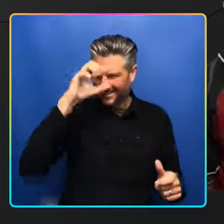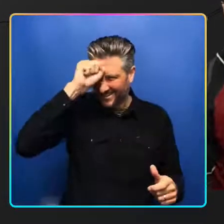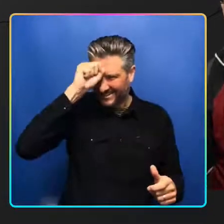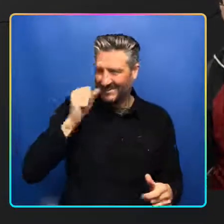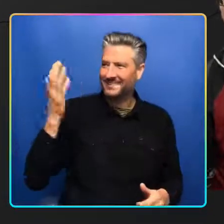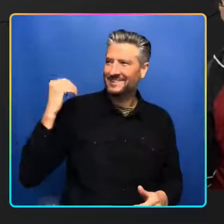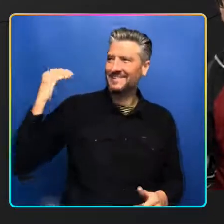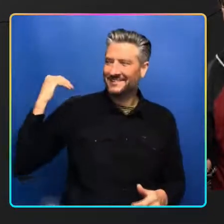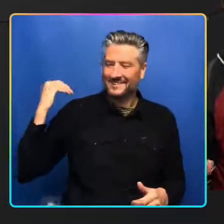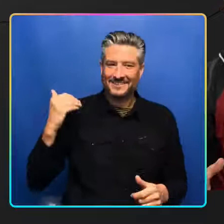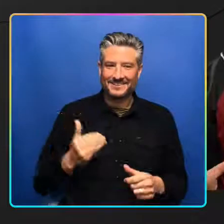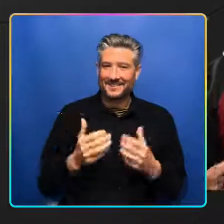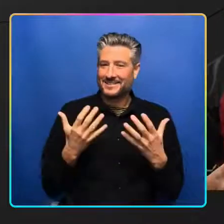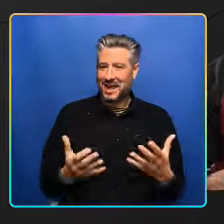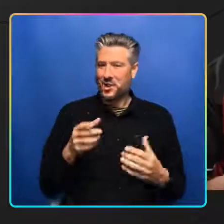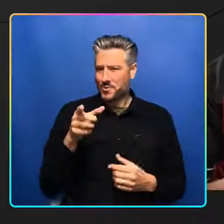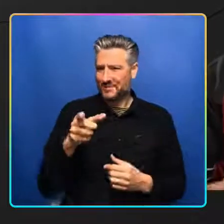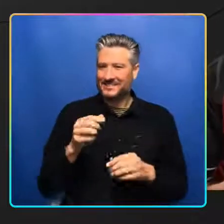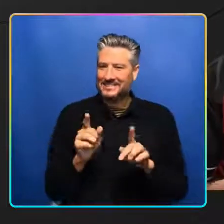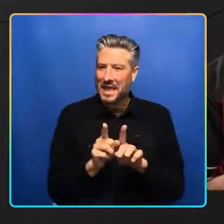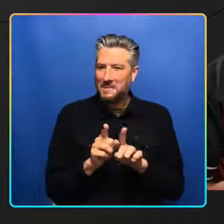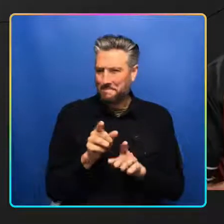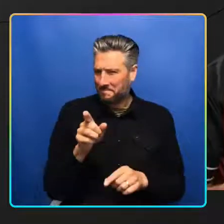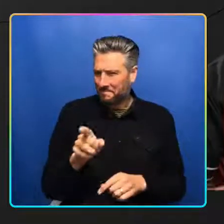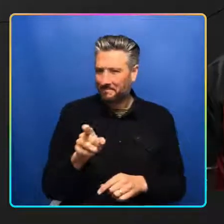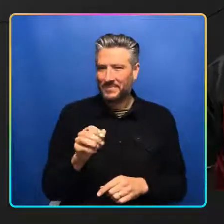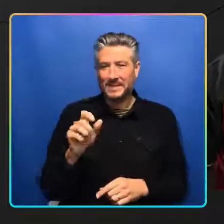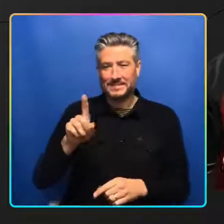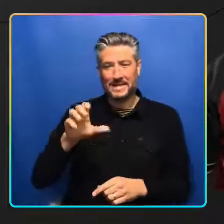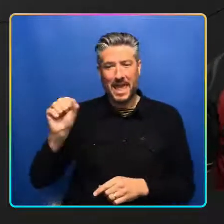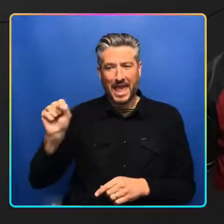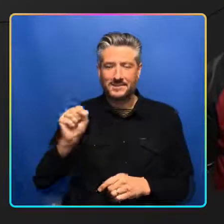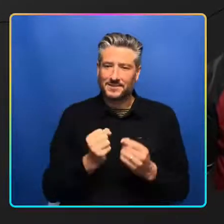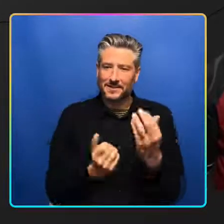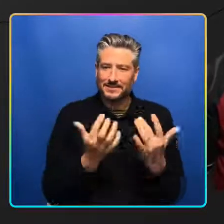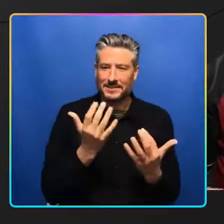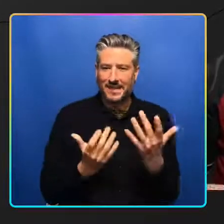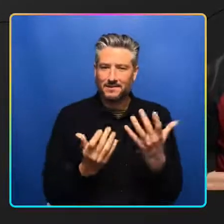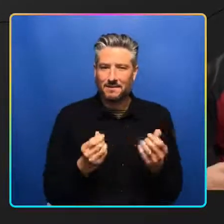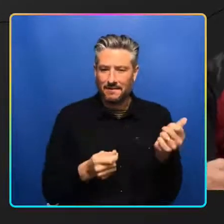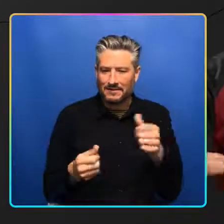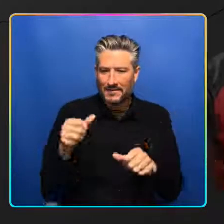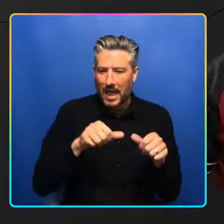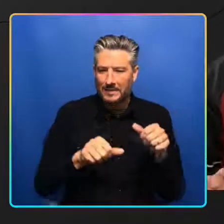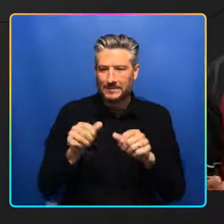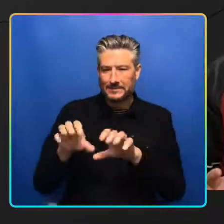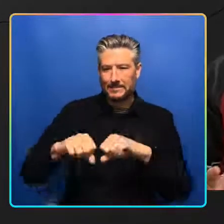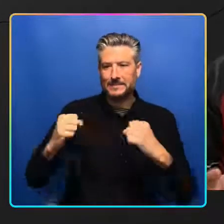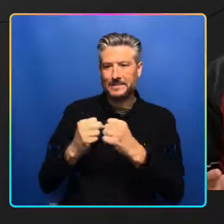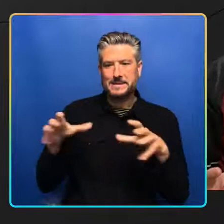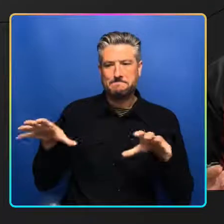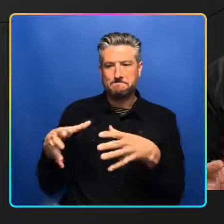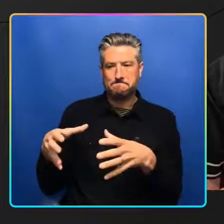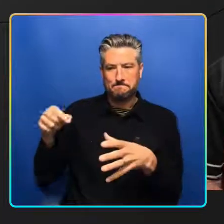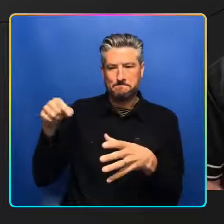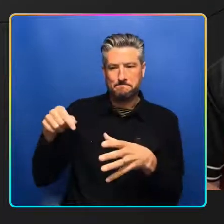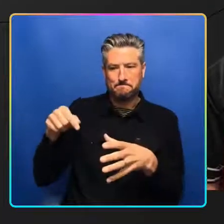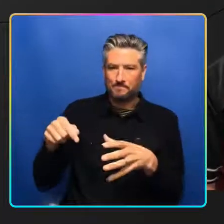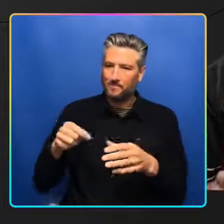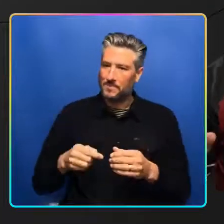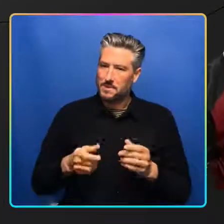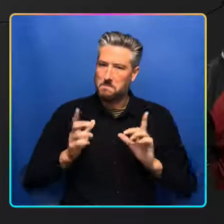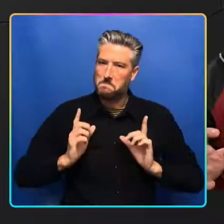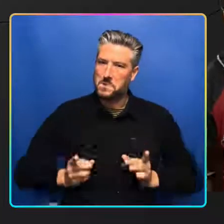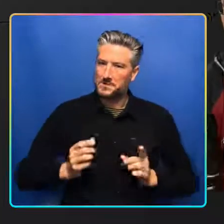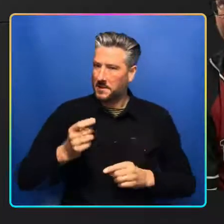now data science have to, your team, the data scientists have to be included in like the larger DevOps